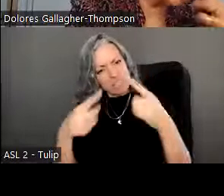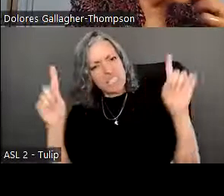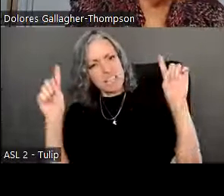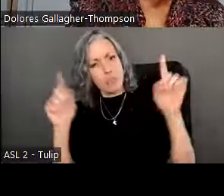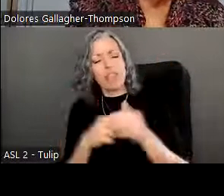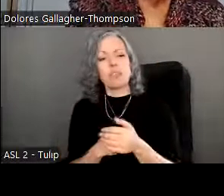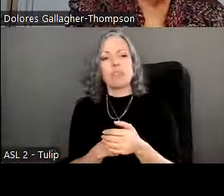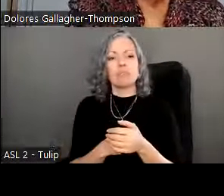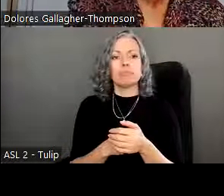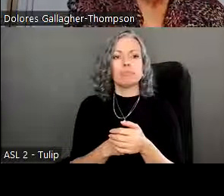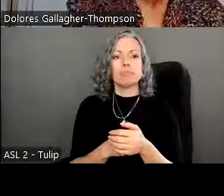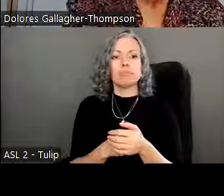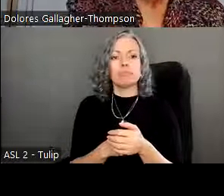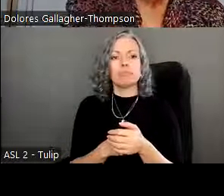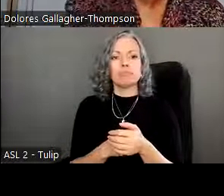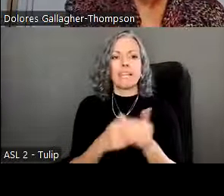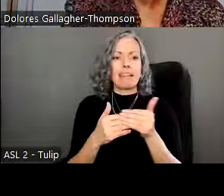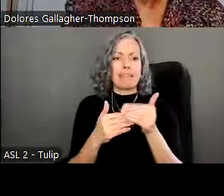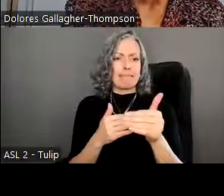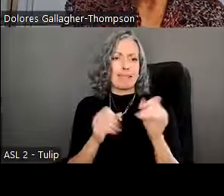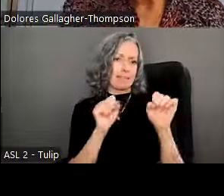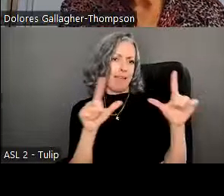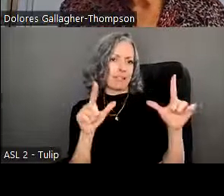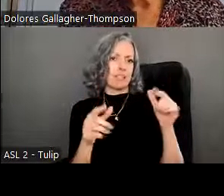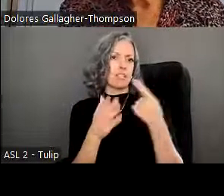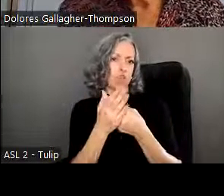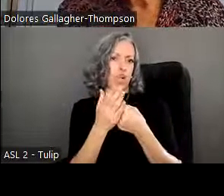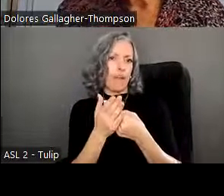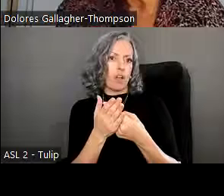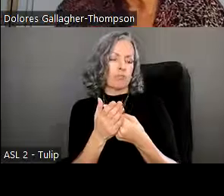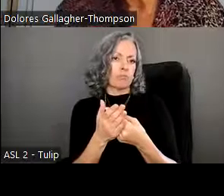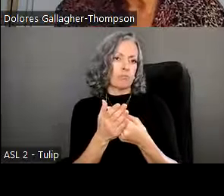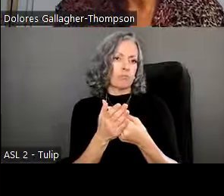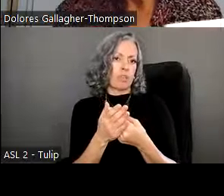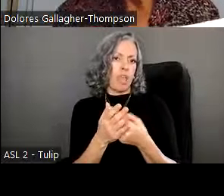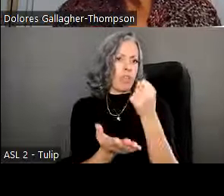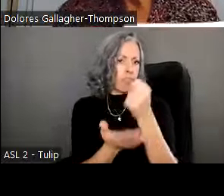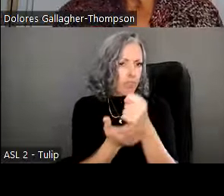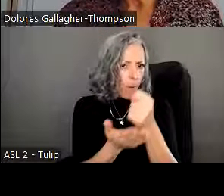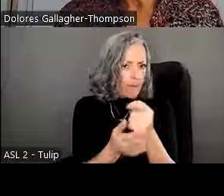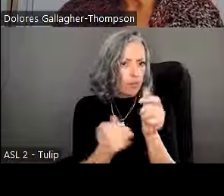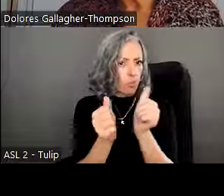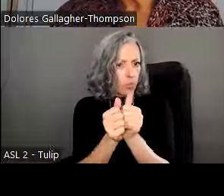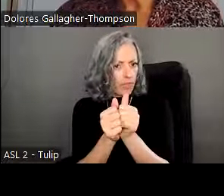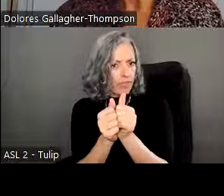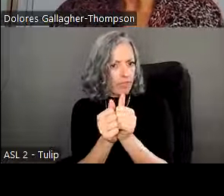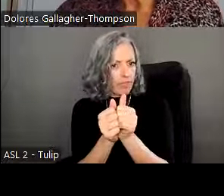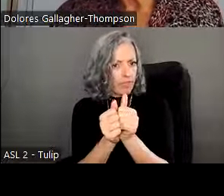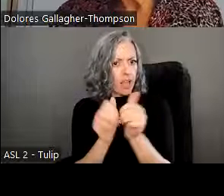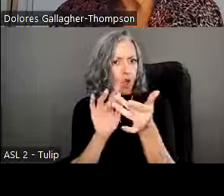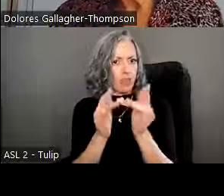The next few slides talk about augmentation of therapies with online support